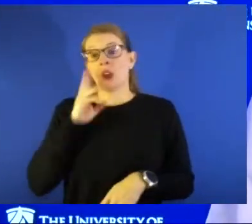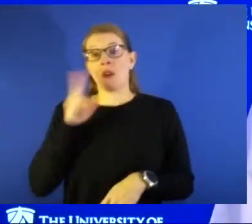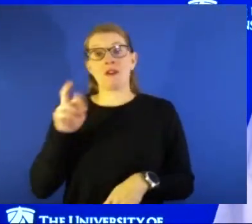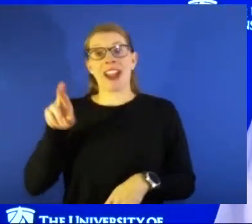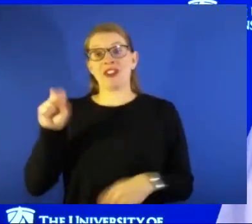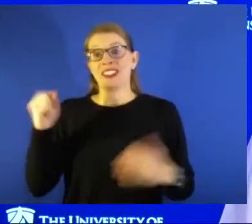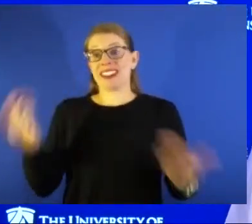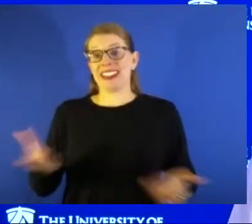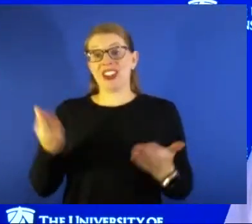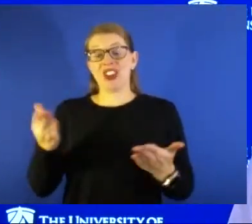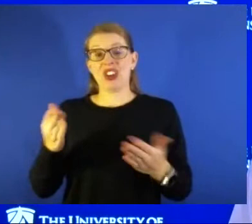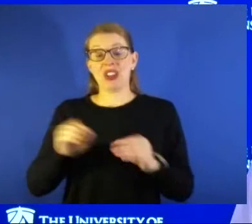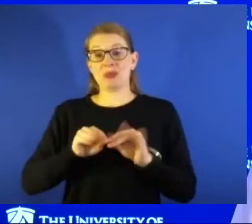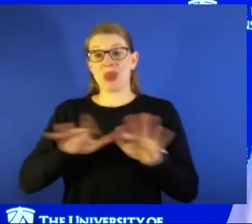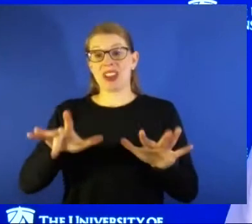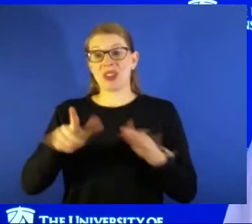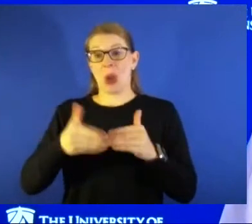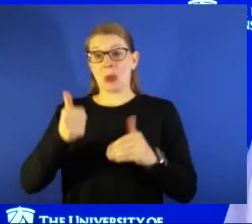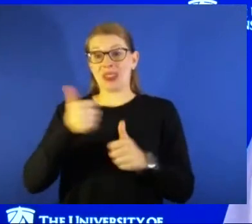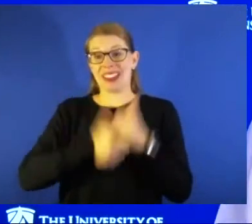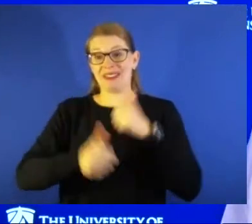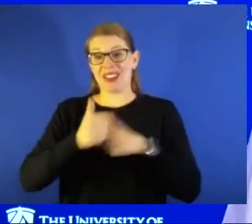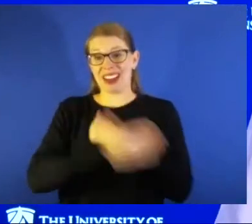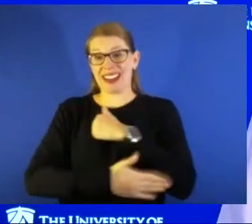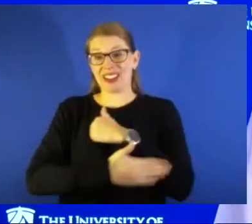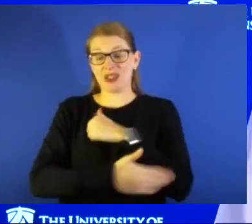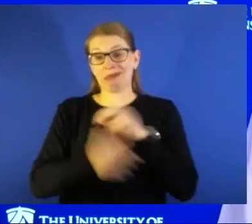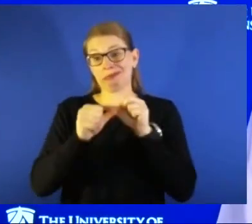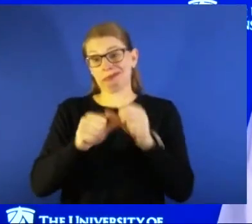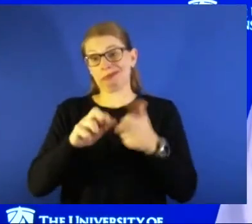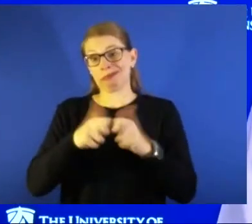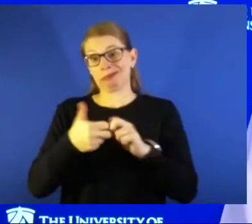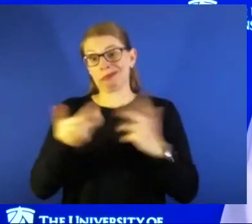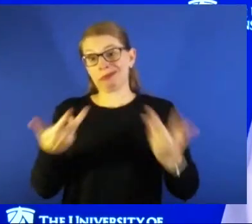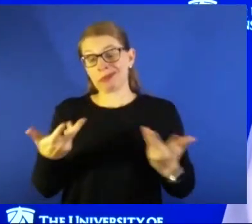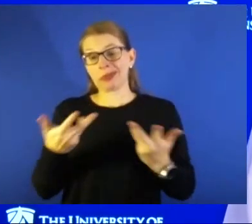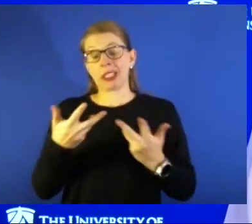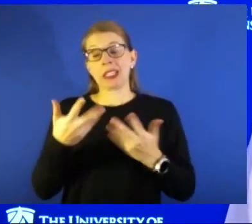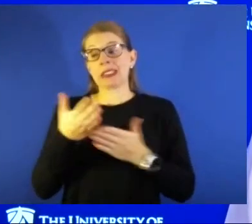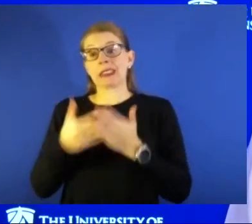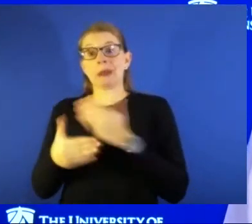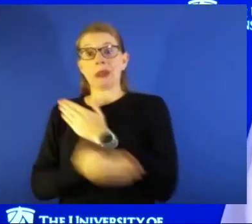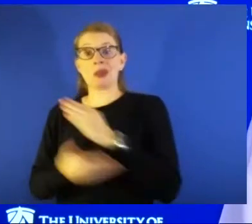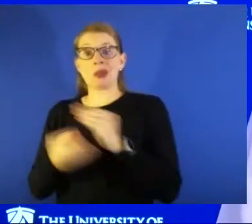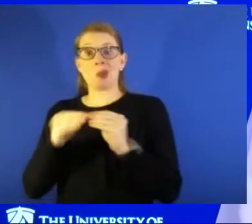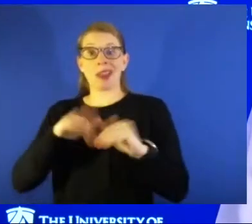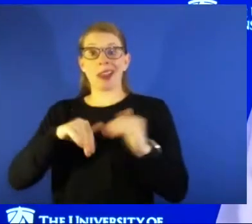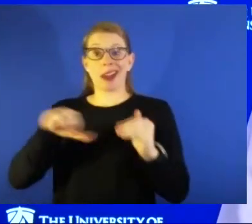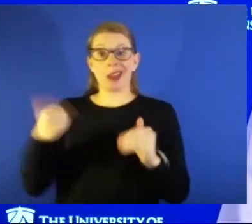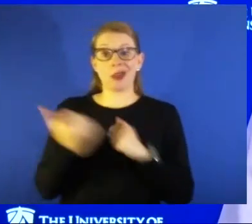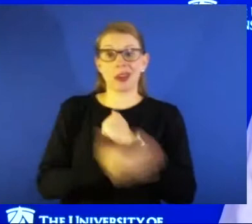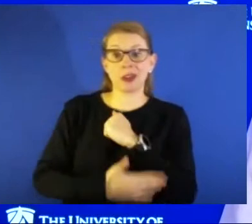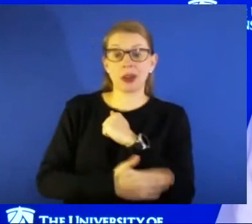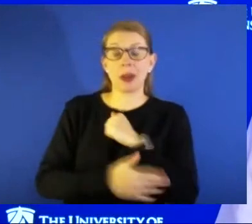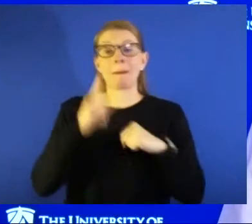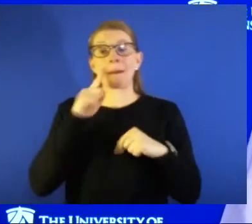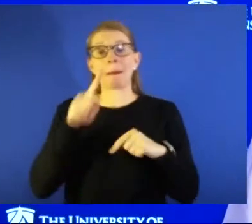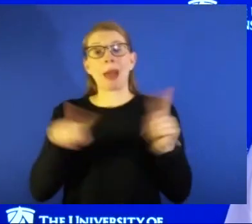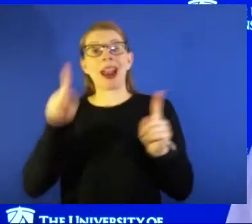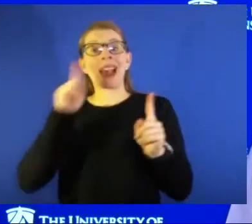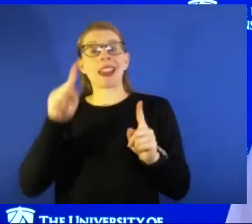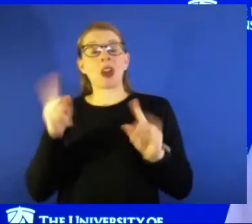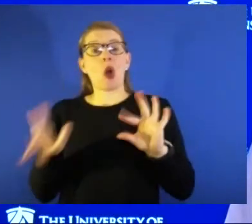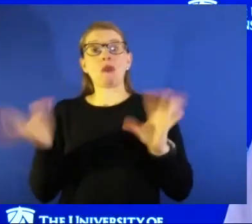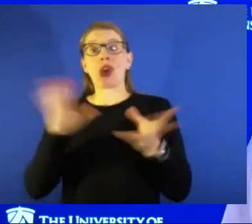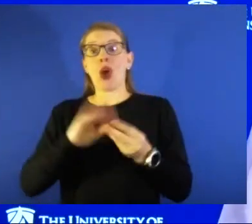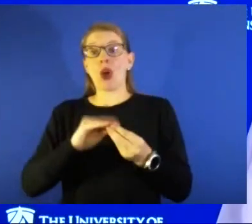country. We know it's continuing to be a problem in some countries more than others. But I think, yes, overall, we will have to just